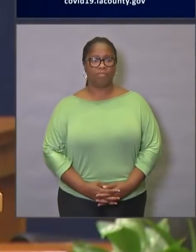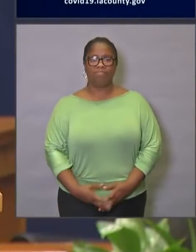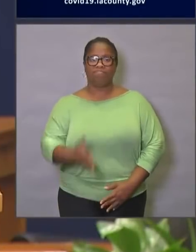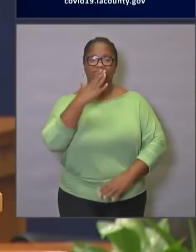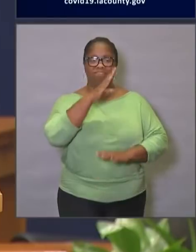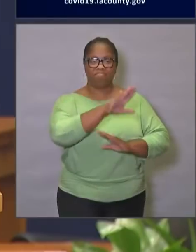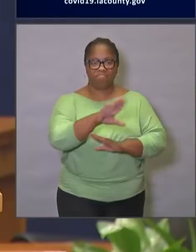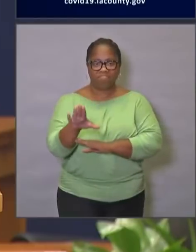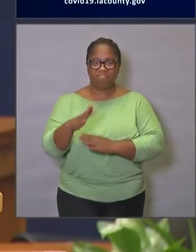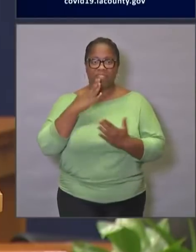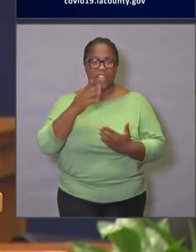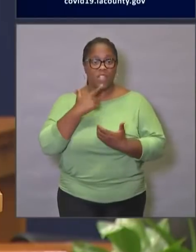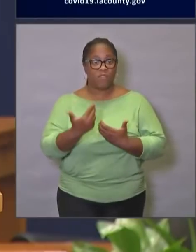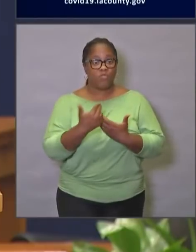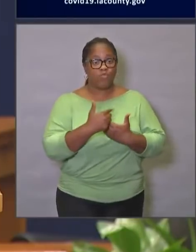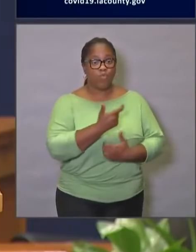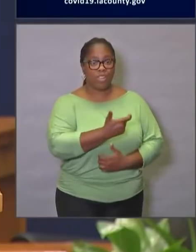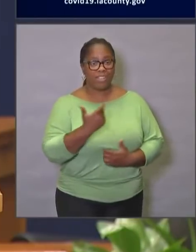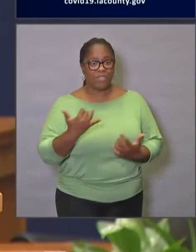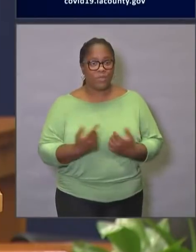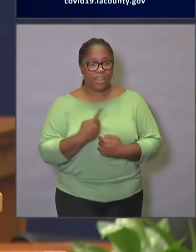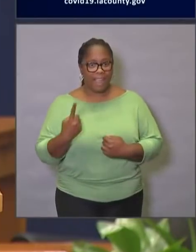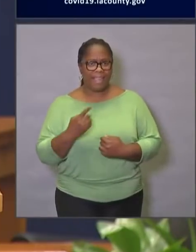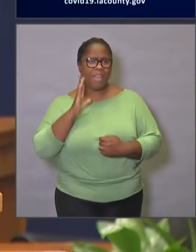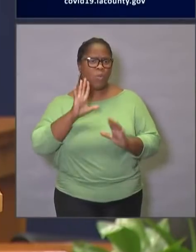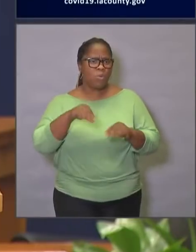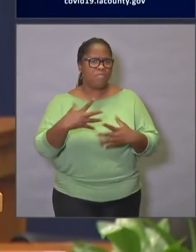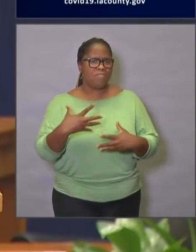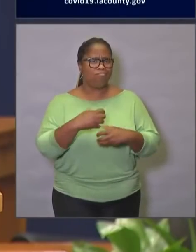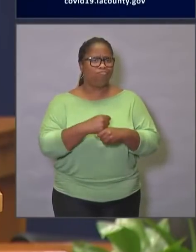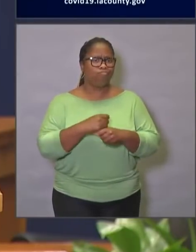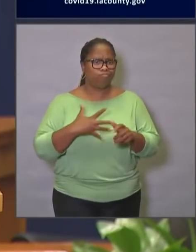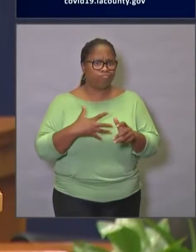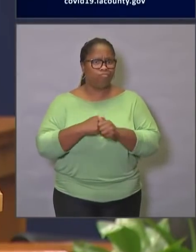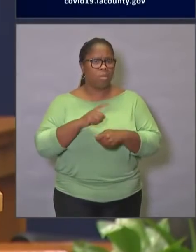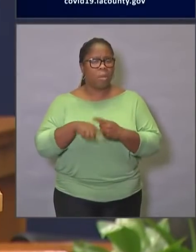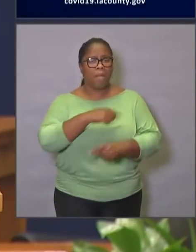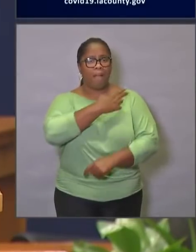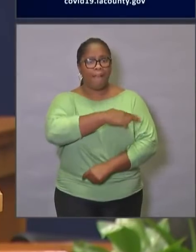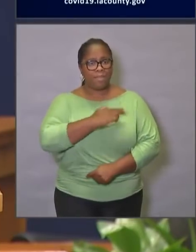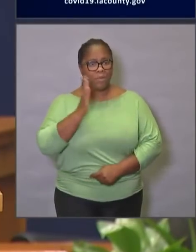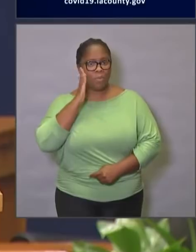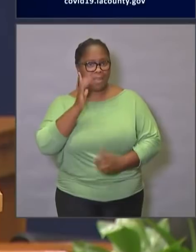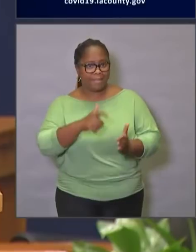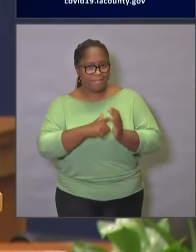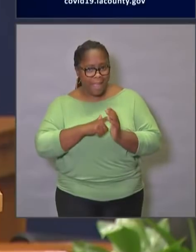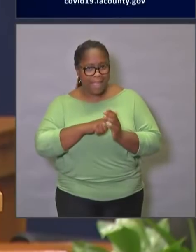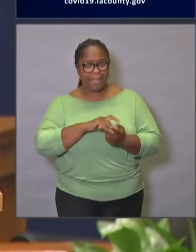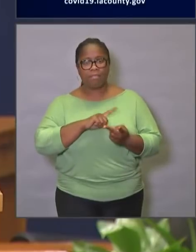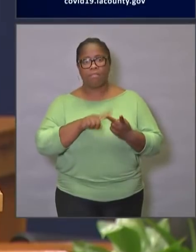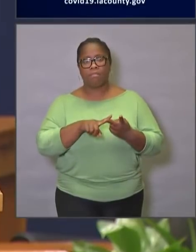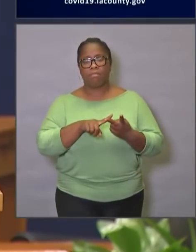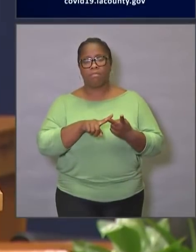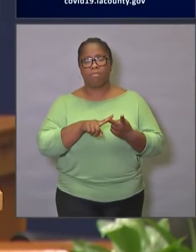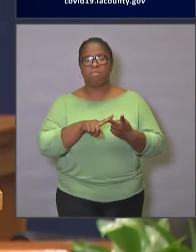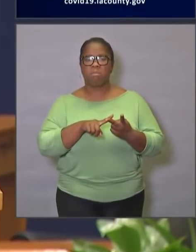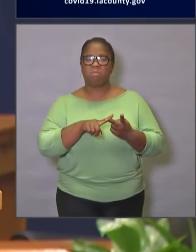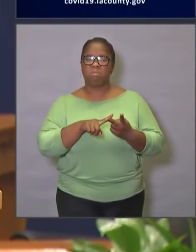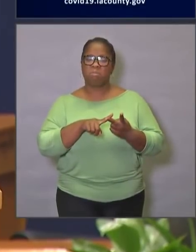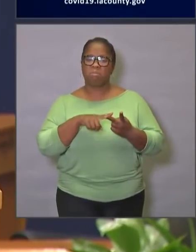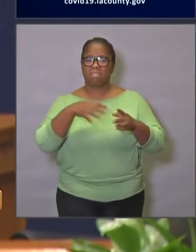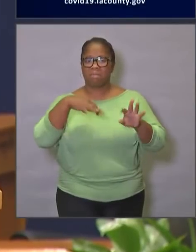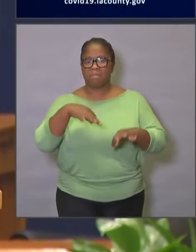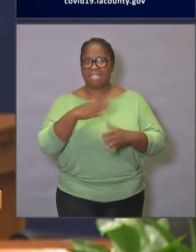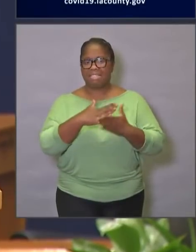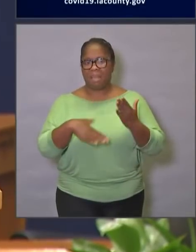Good afternoon. Thanks for joining us today. I'll provide a brief update on the hospital bed demand model and then also walk through some of the data related